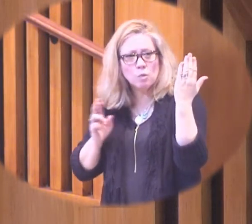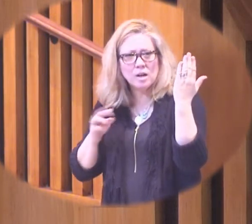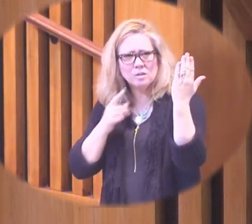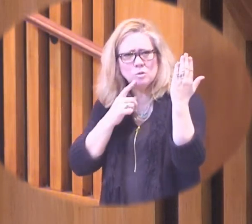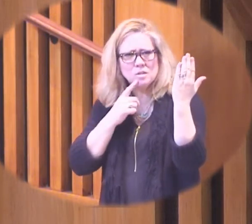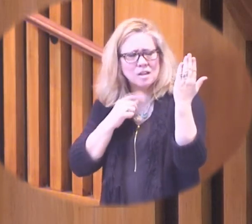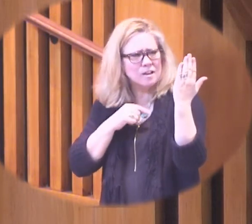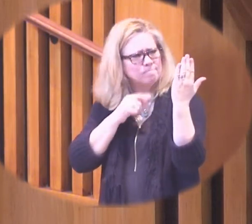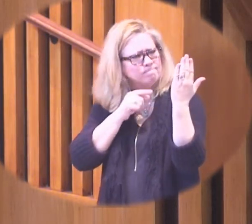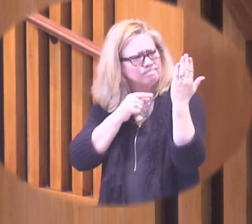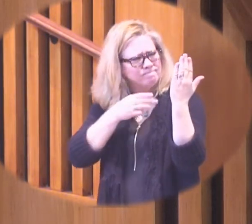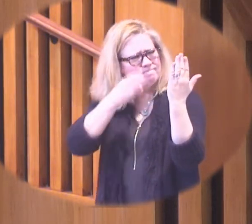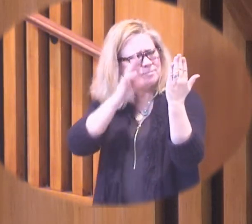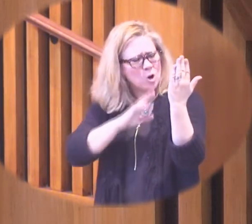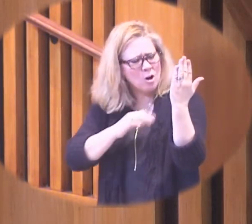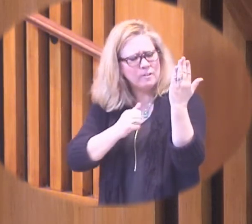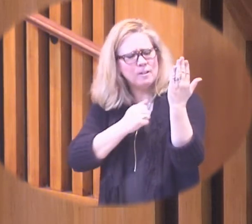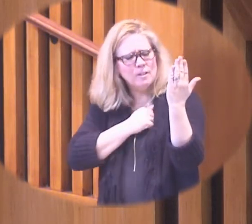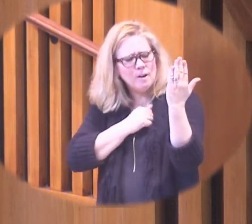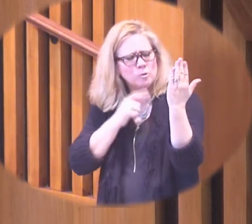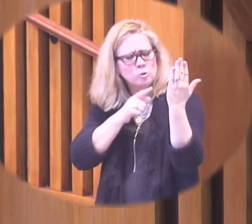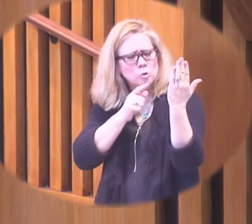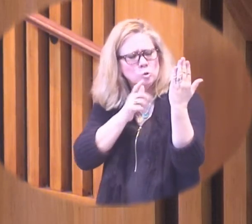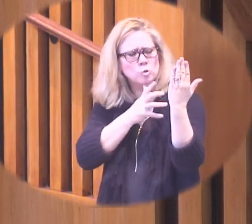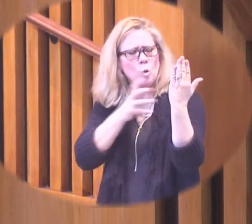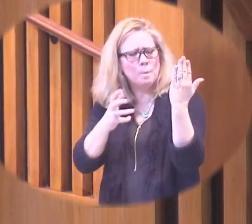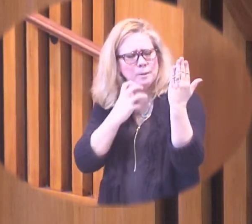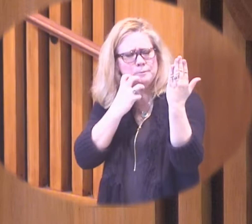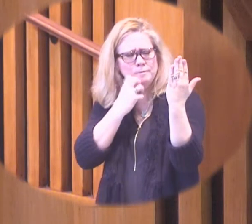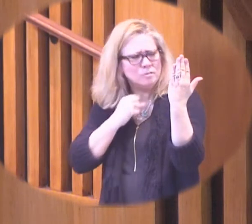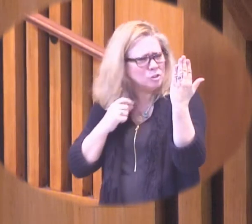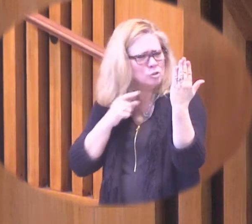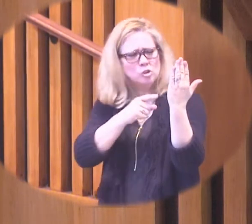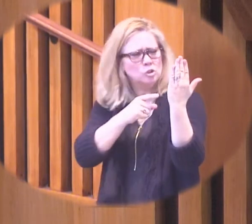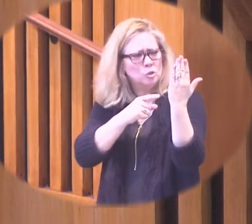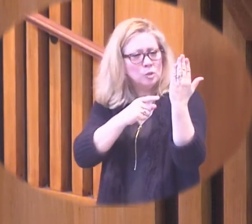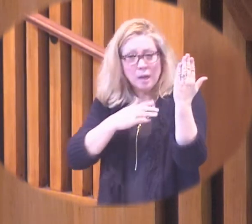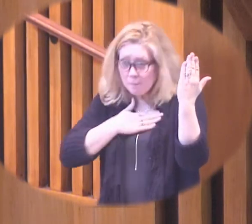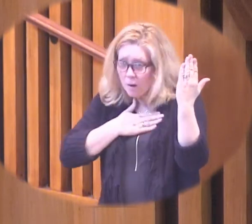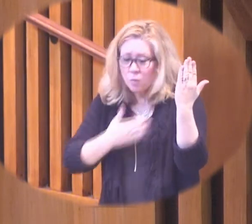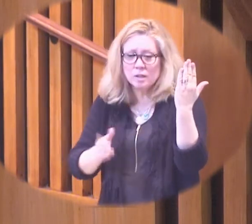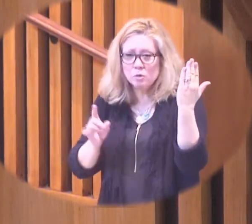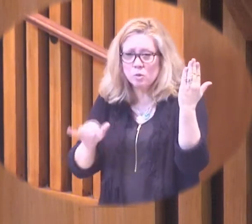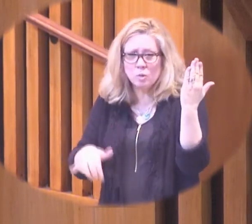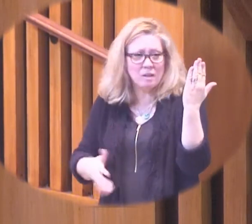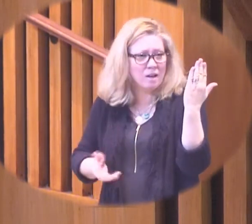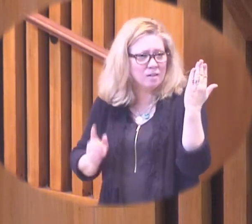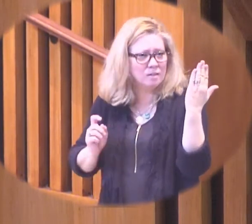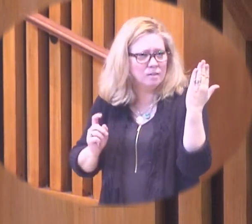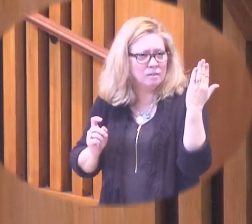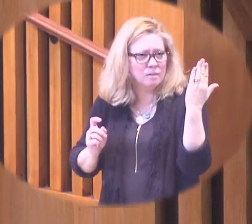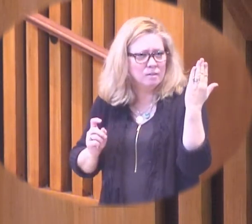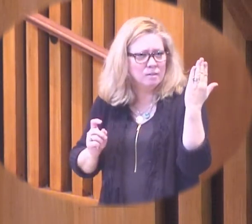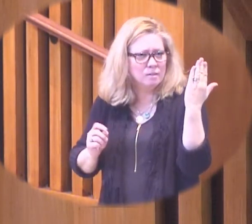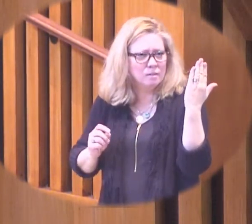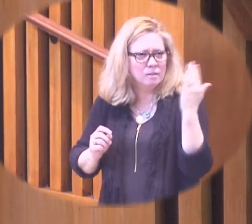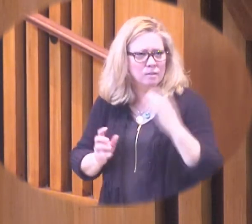God loves you ever so much. So very, very much.